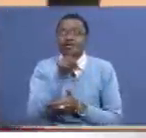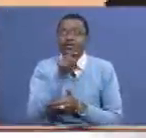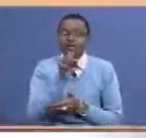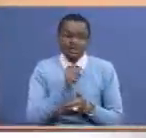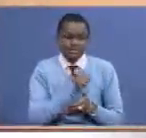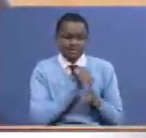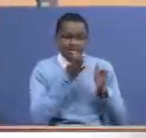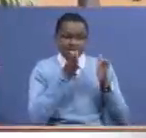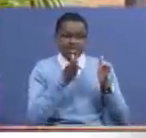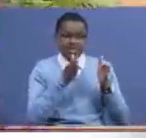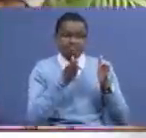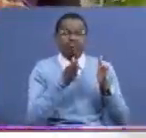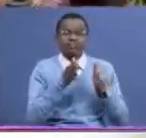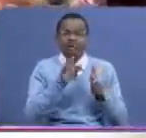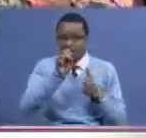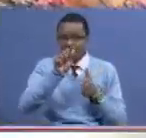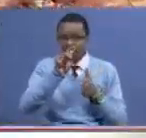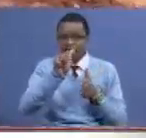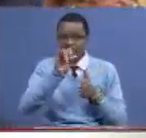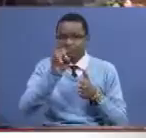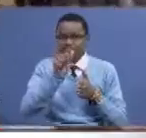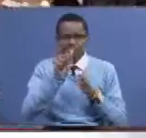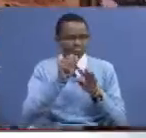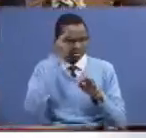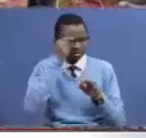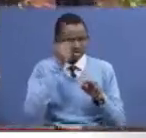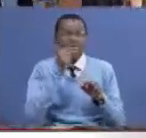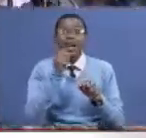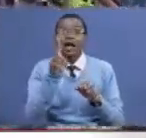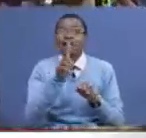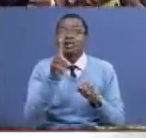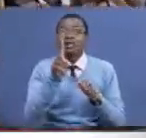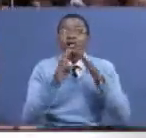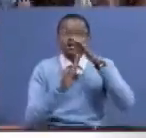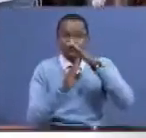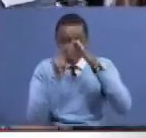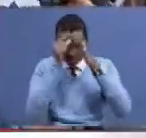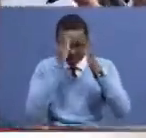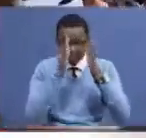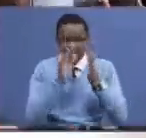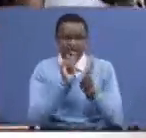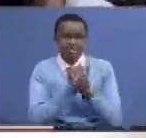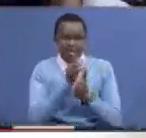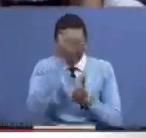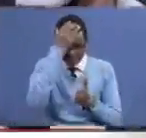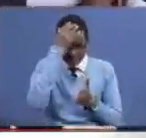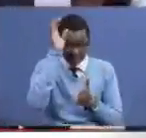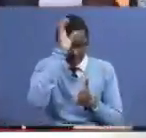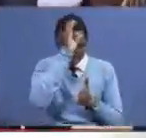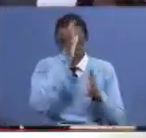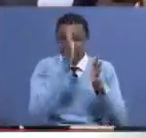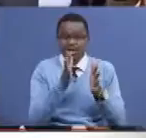Senator Johnson Sakaja, have brushed off the nomination of Miguna as Nairobi County Deputy Governor, saying that Miguna is a